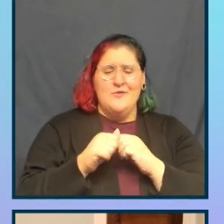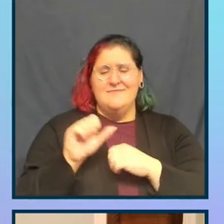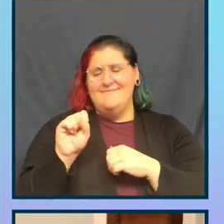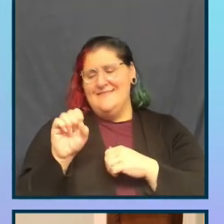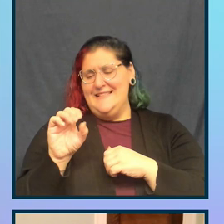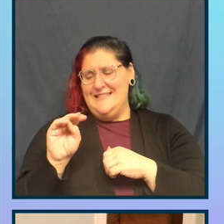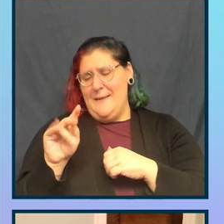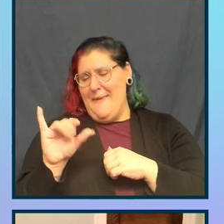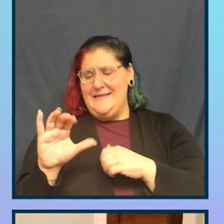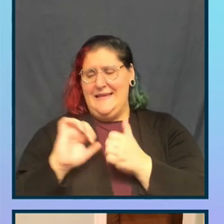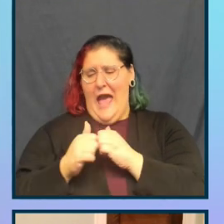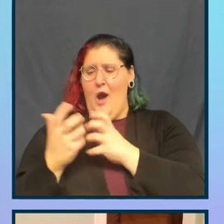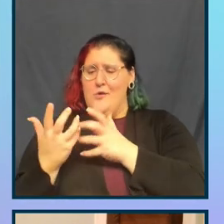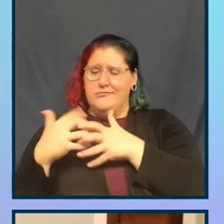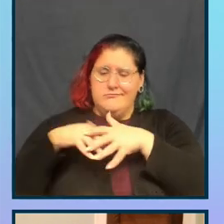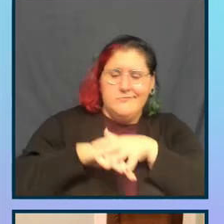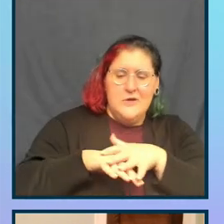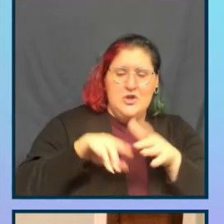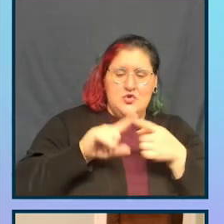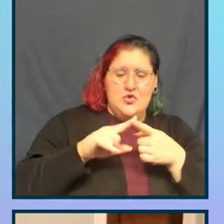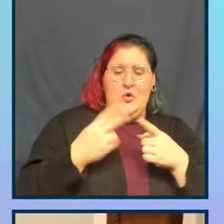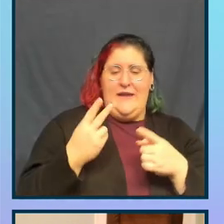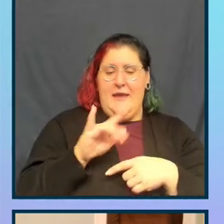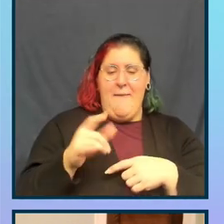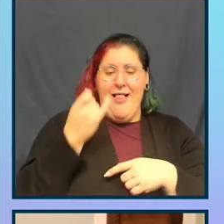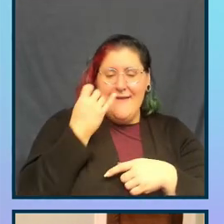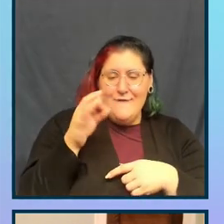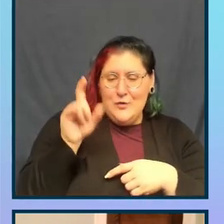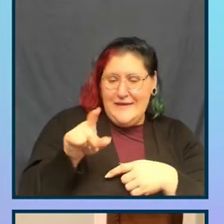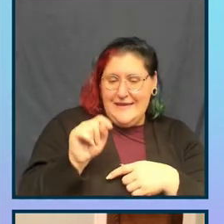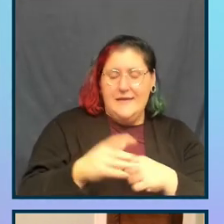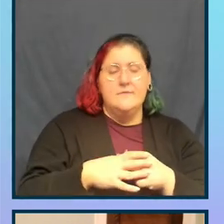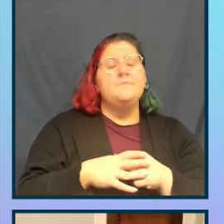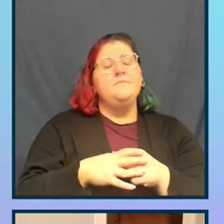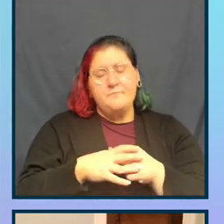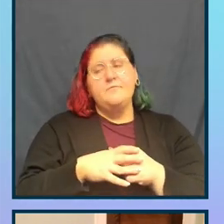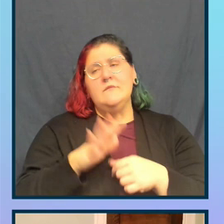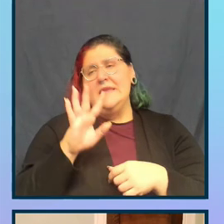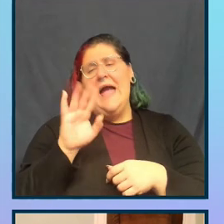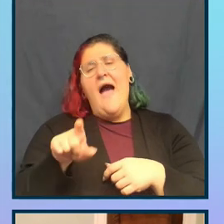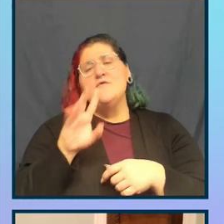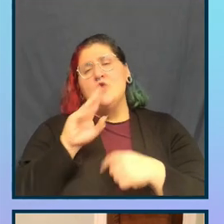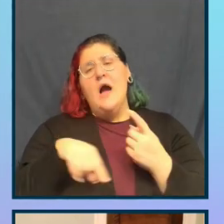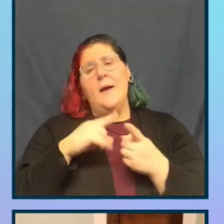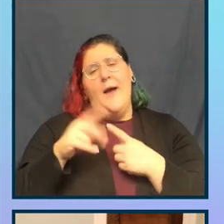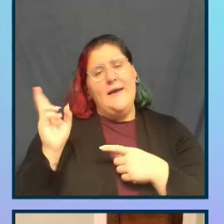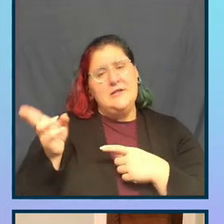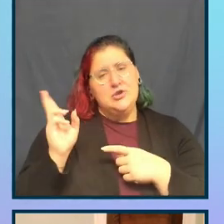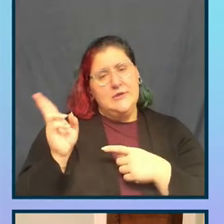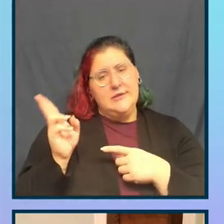that you need or that HTML doesn't provide is to cover a little history. HTML was released